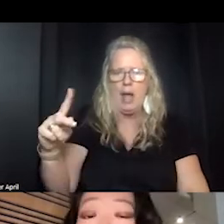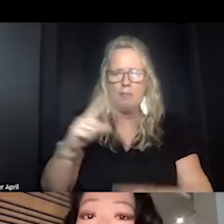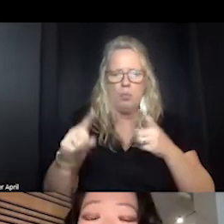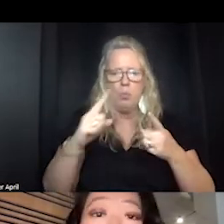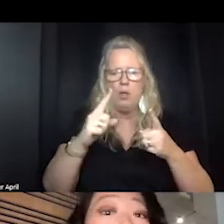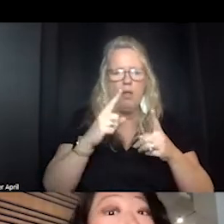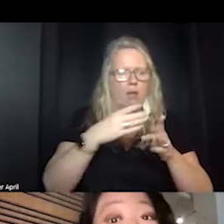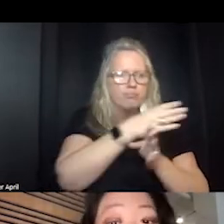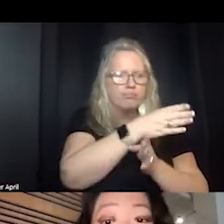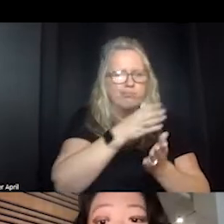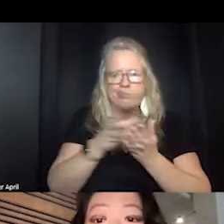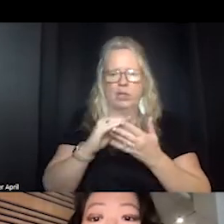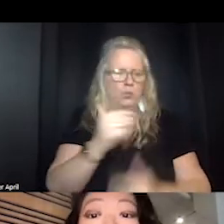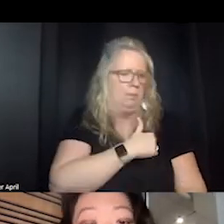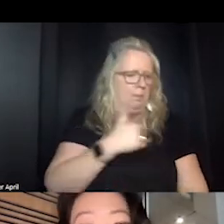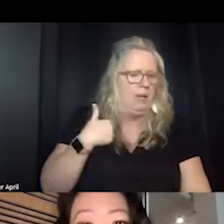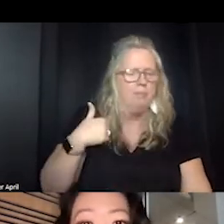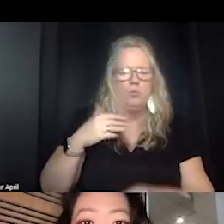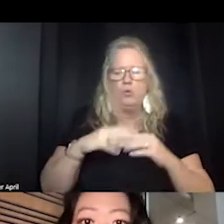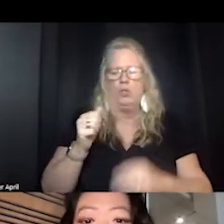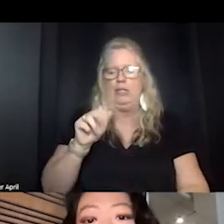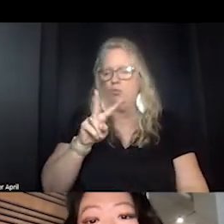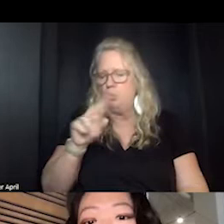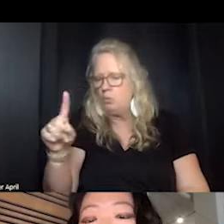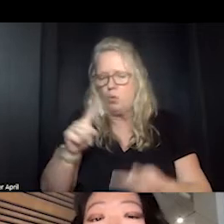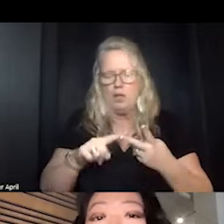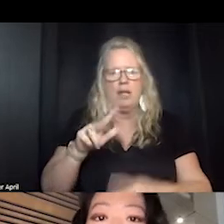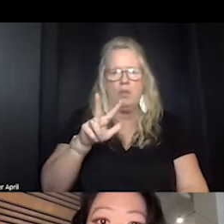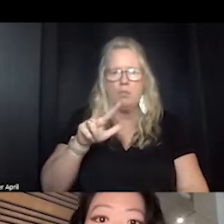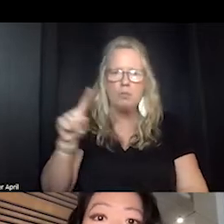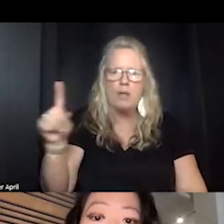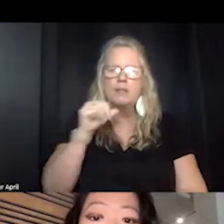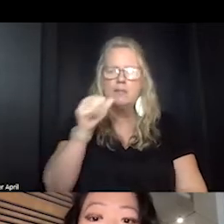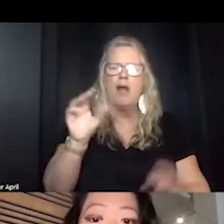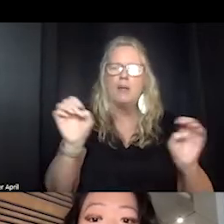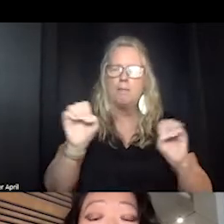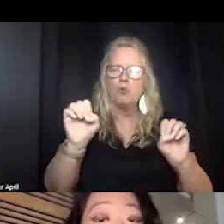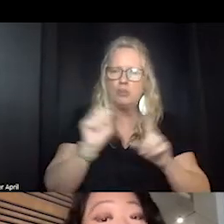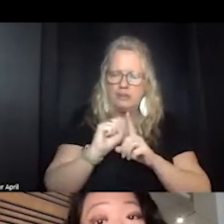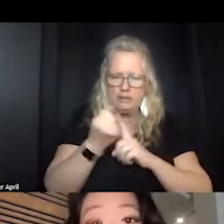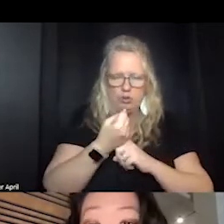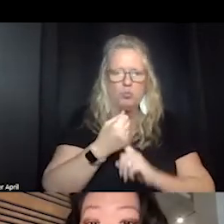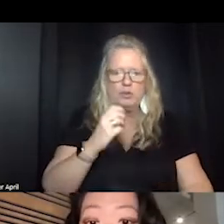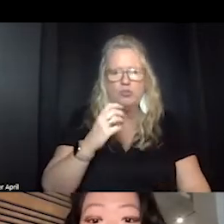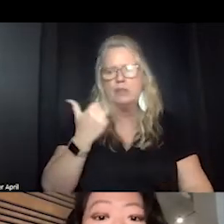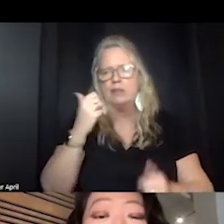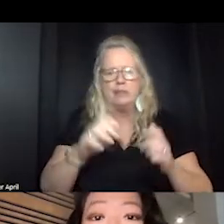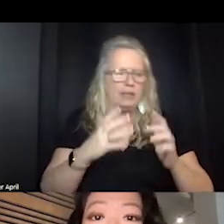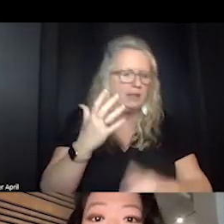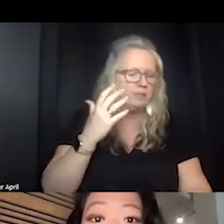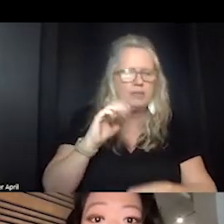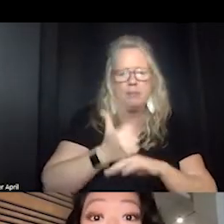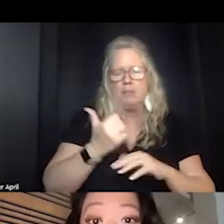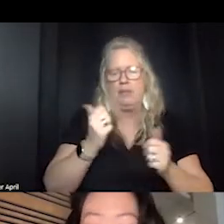additional numbers like 211 and 311, which addresses non-emergency situations like finding housing for